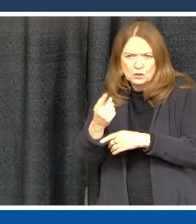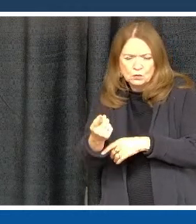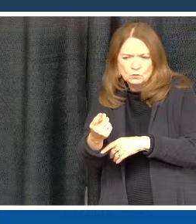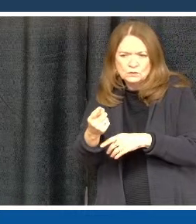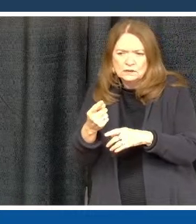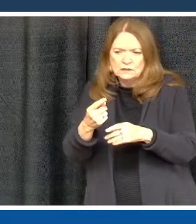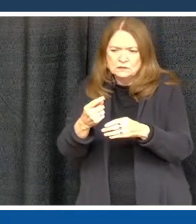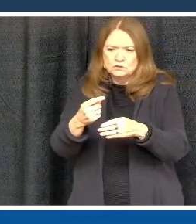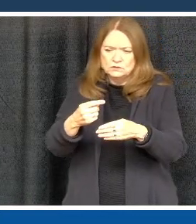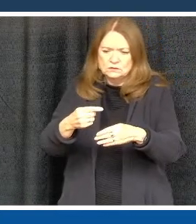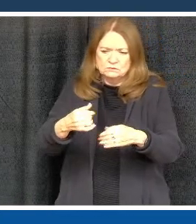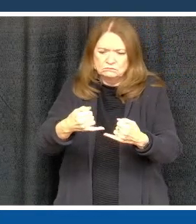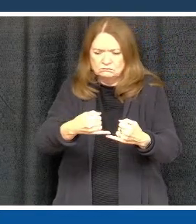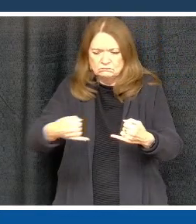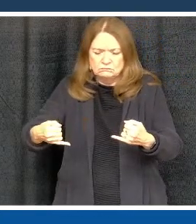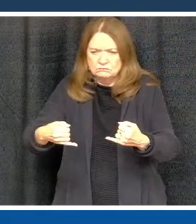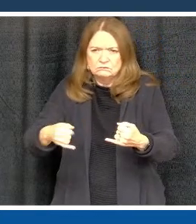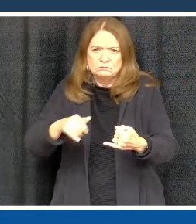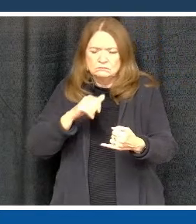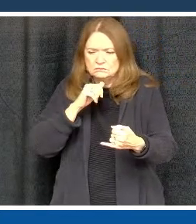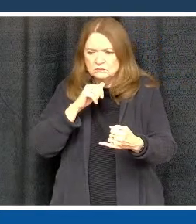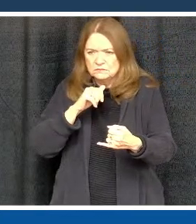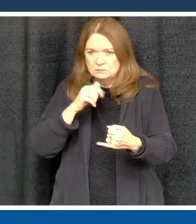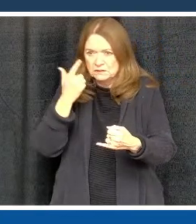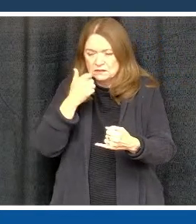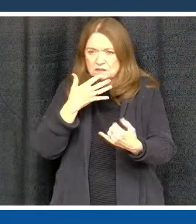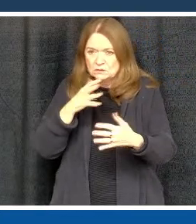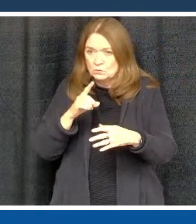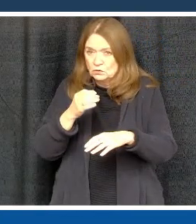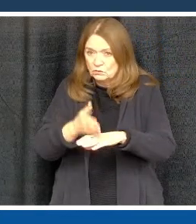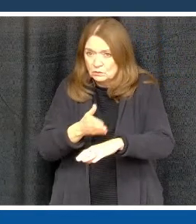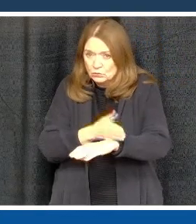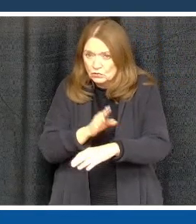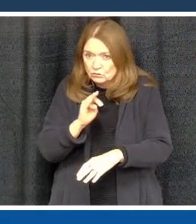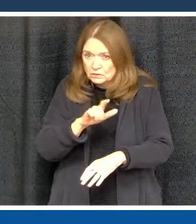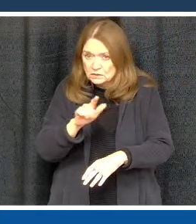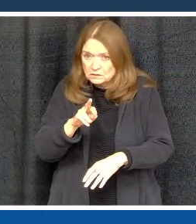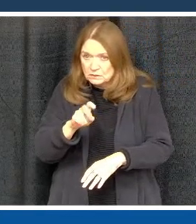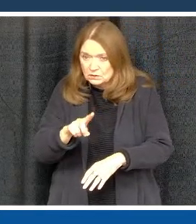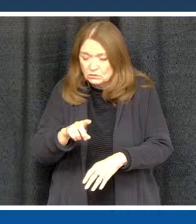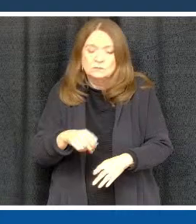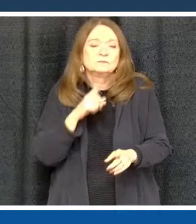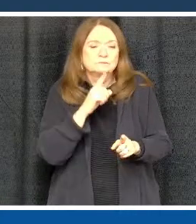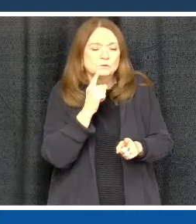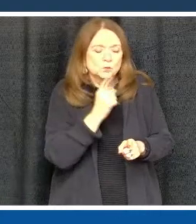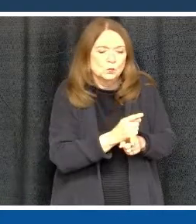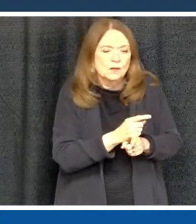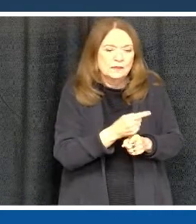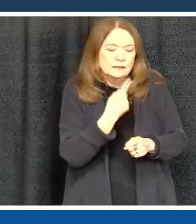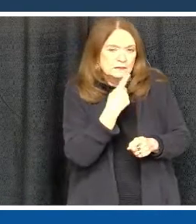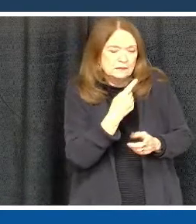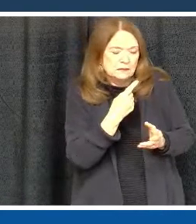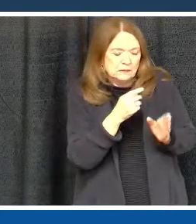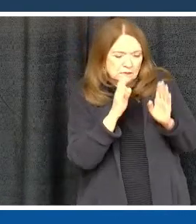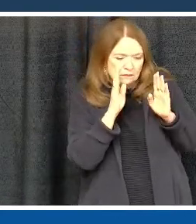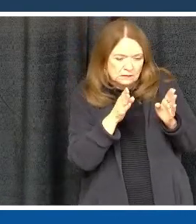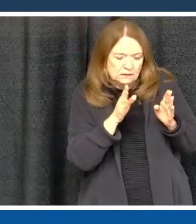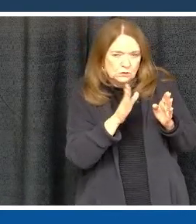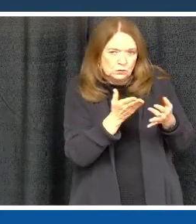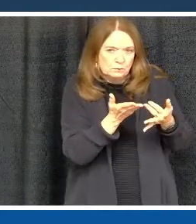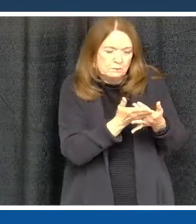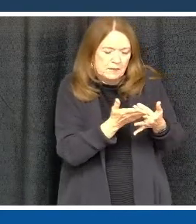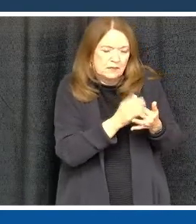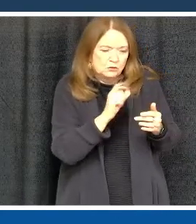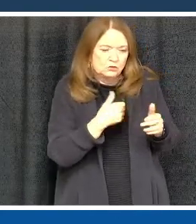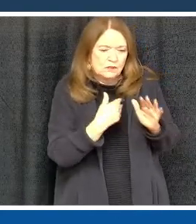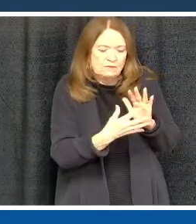than connect and have to do the improvements to Bell Road? Yes, and I'll call to your attention, in your packet, you should have a copy of